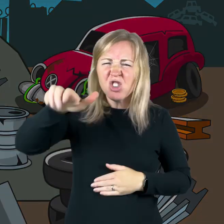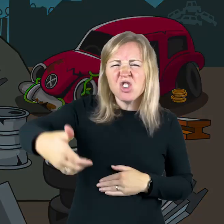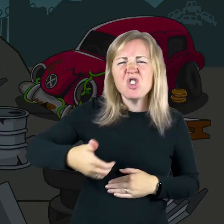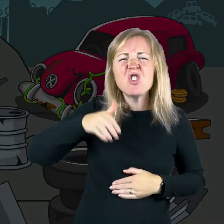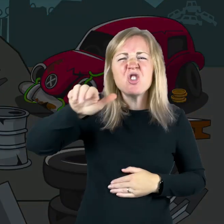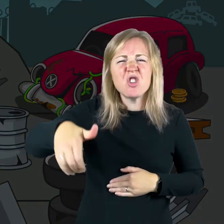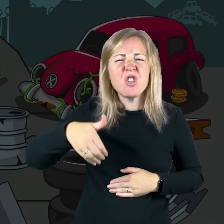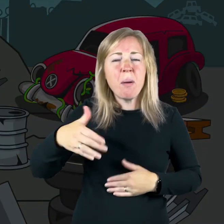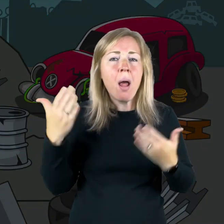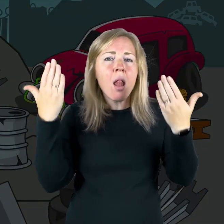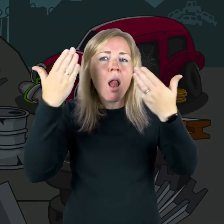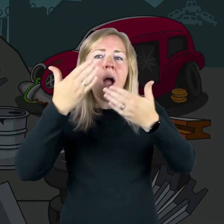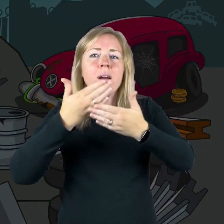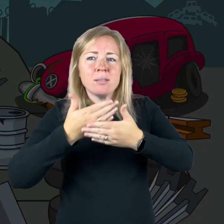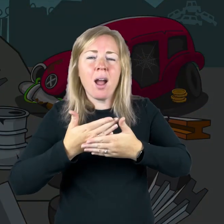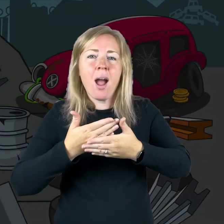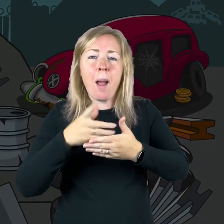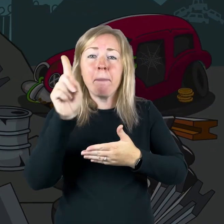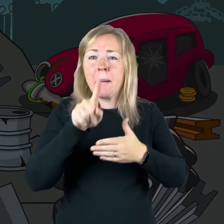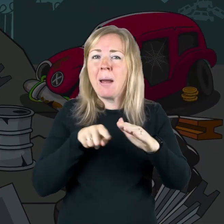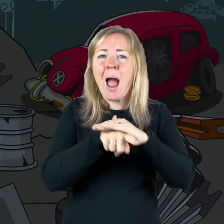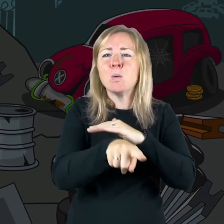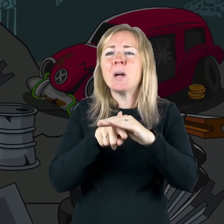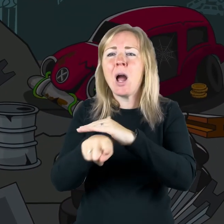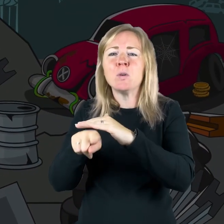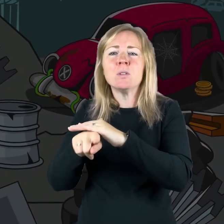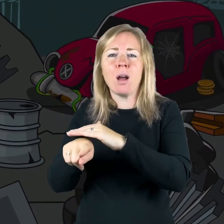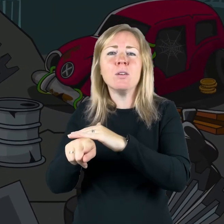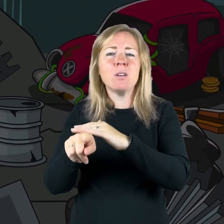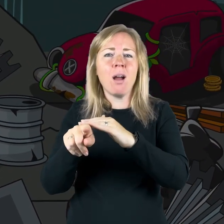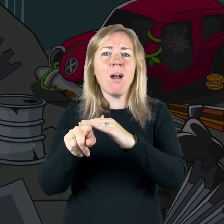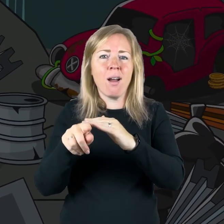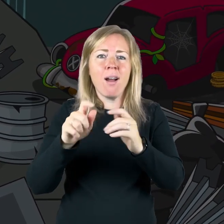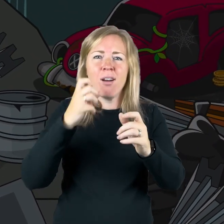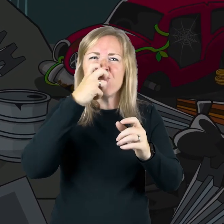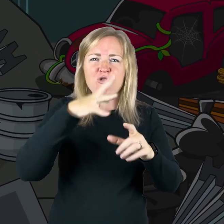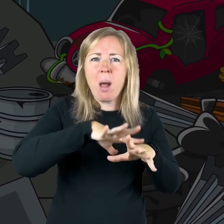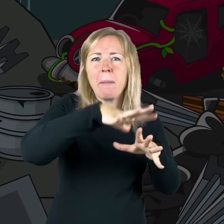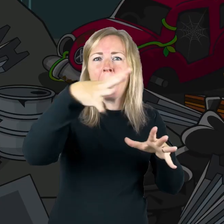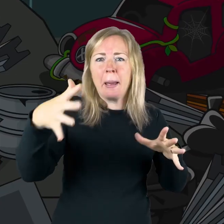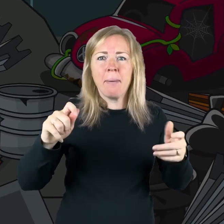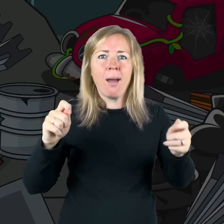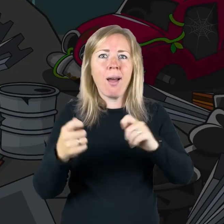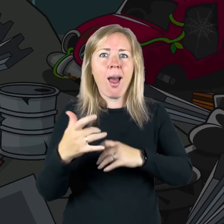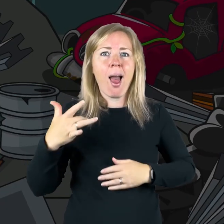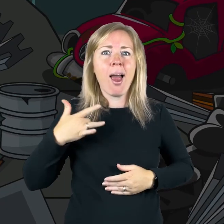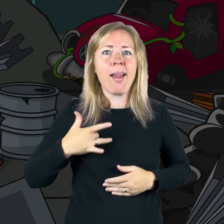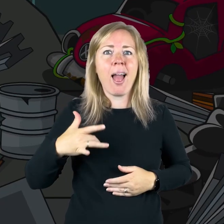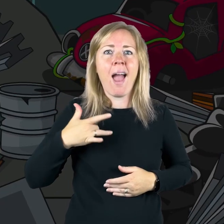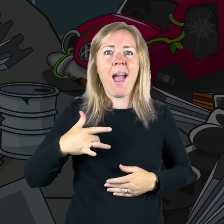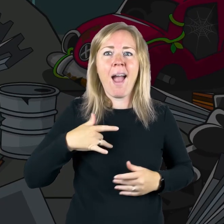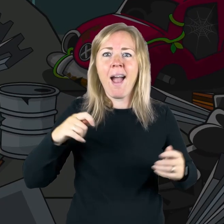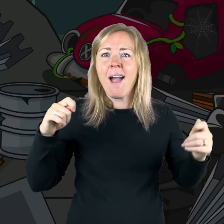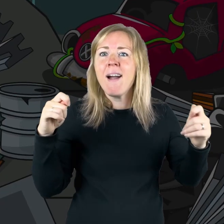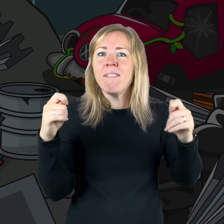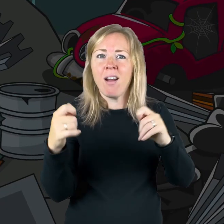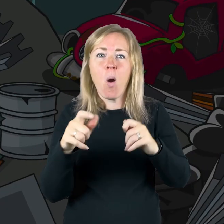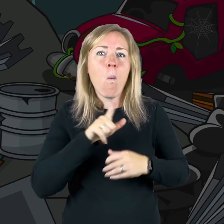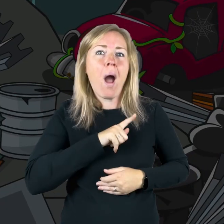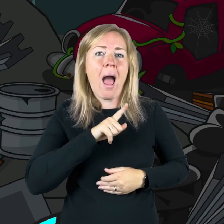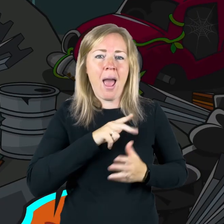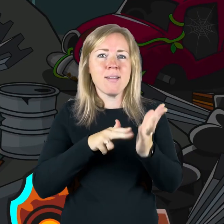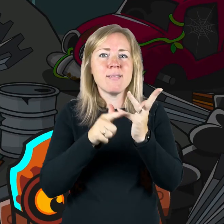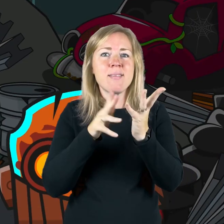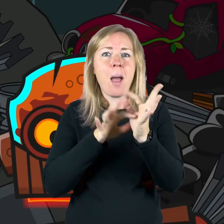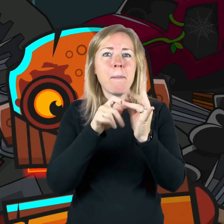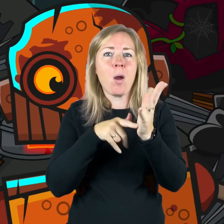at night, when everyone has left, the scrap heap really comes alive. Because that's when